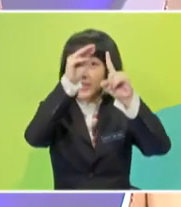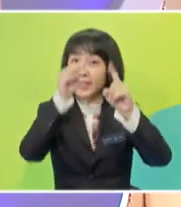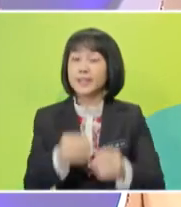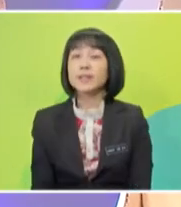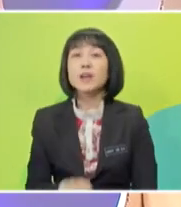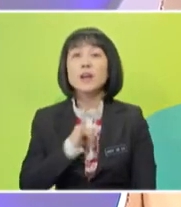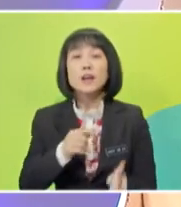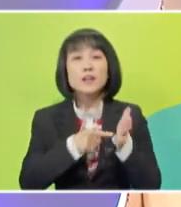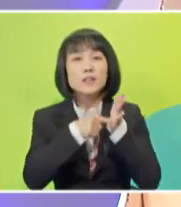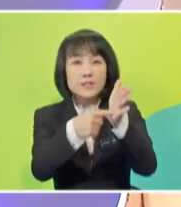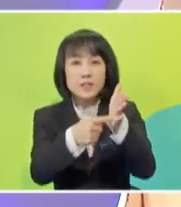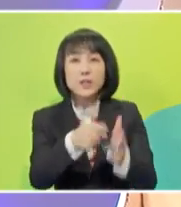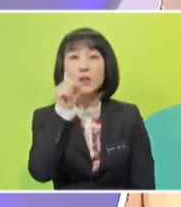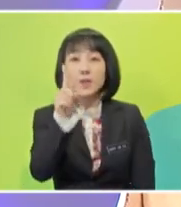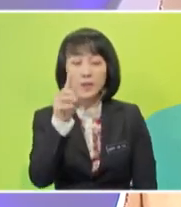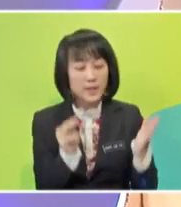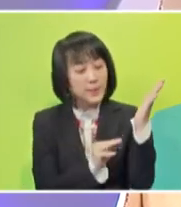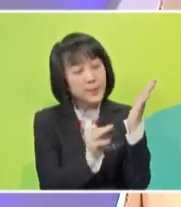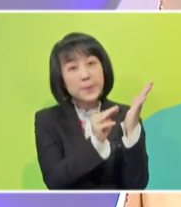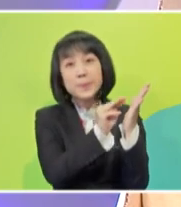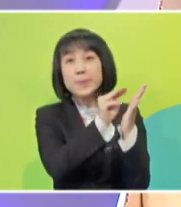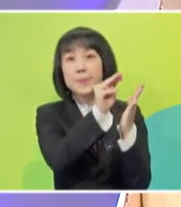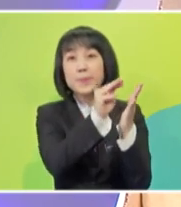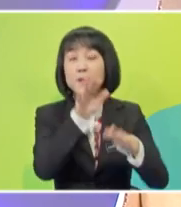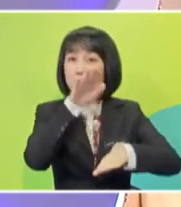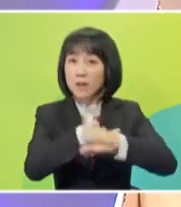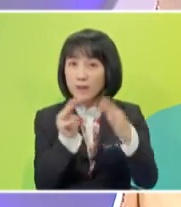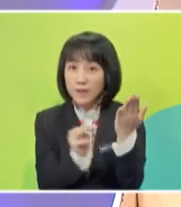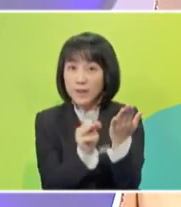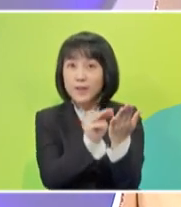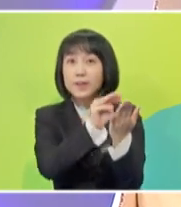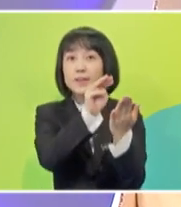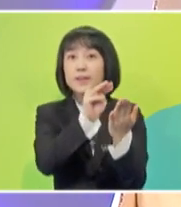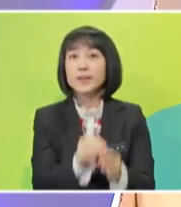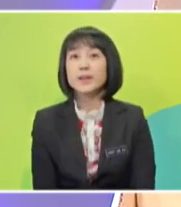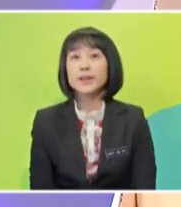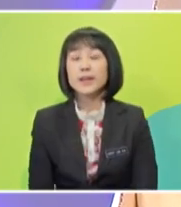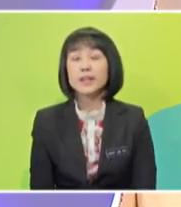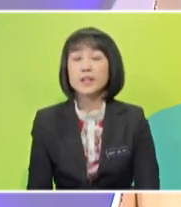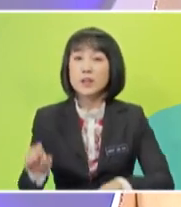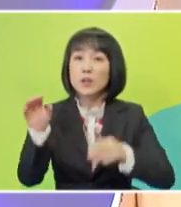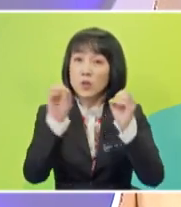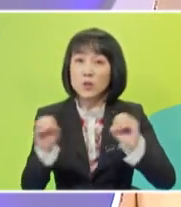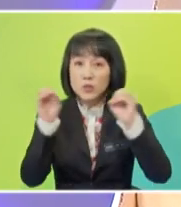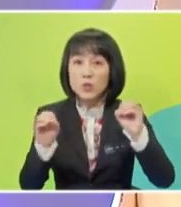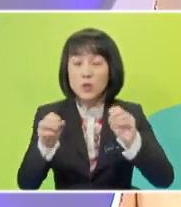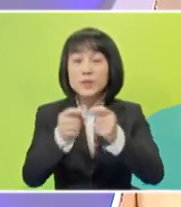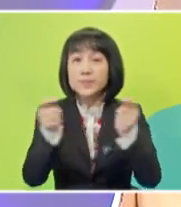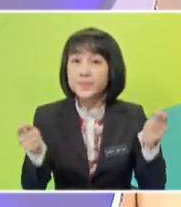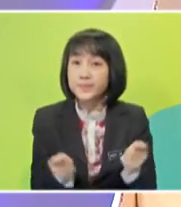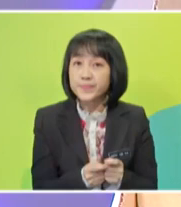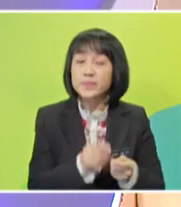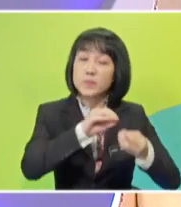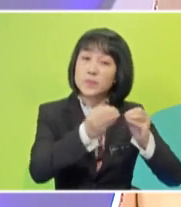to show you a map, okay? So on this map, there are actually empty slots from number 1 until